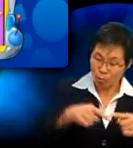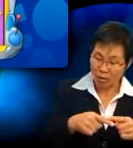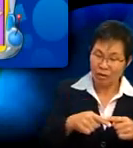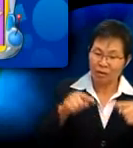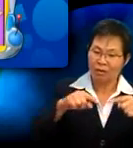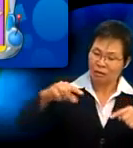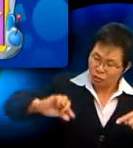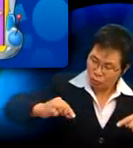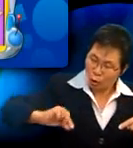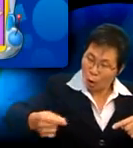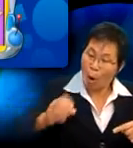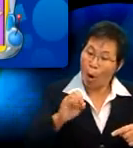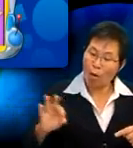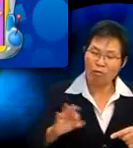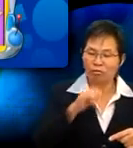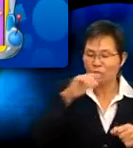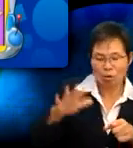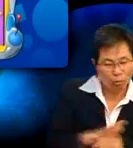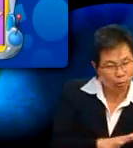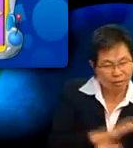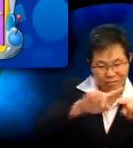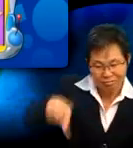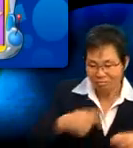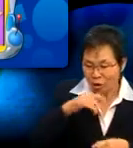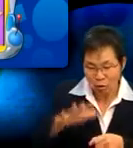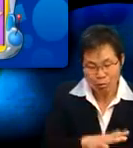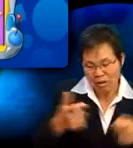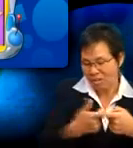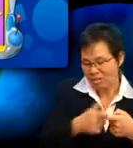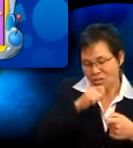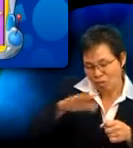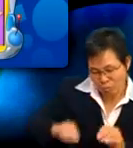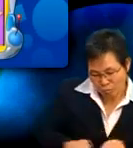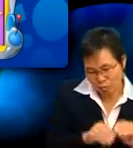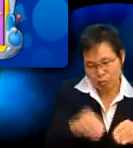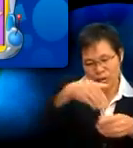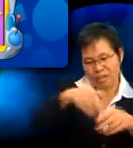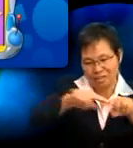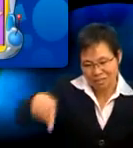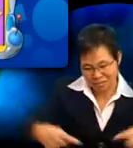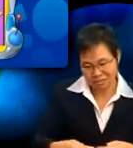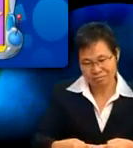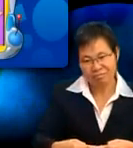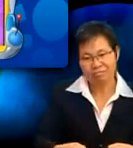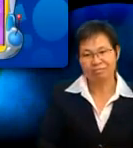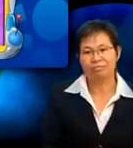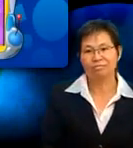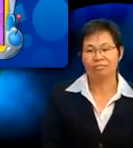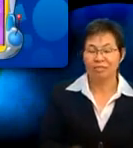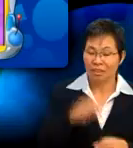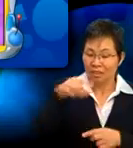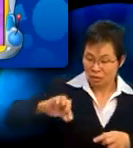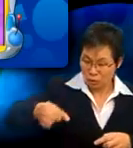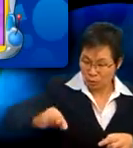is turned off, the circuit is not complete. Electricity does not flow in the circuit.